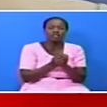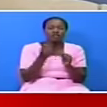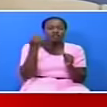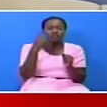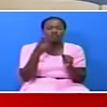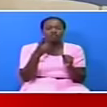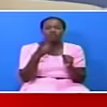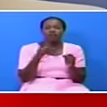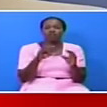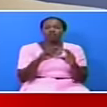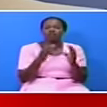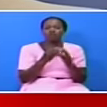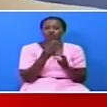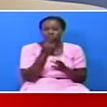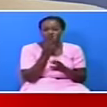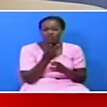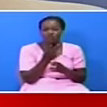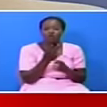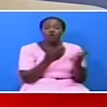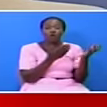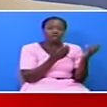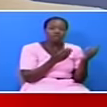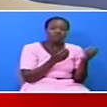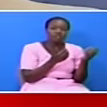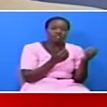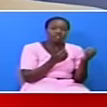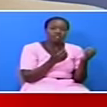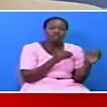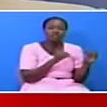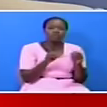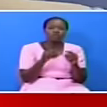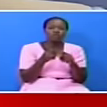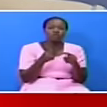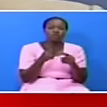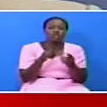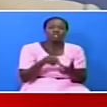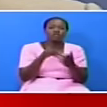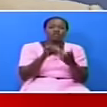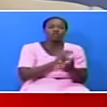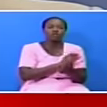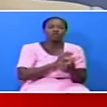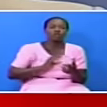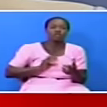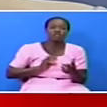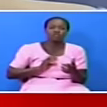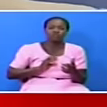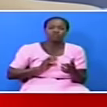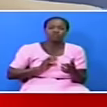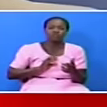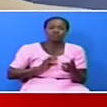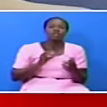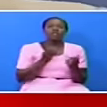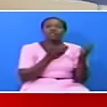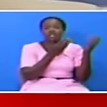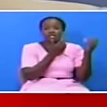IBC with respect to proposals of the special committee or the select committee with